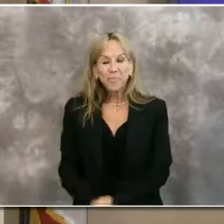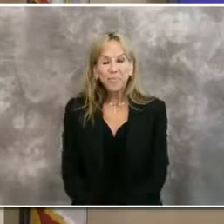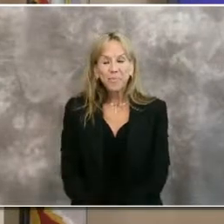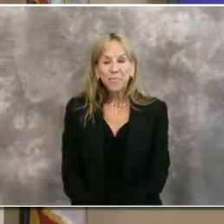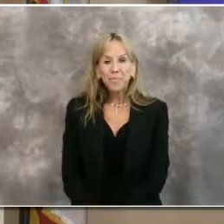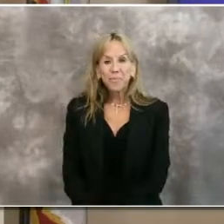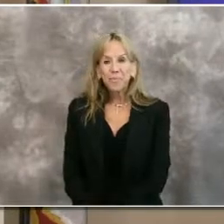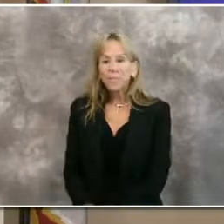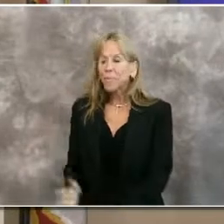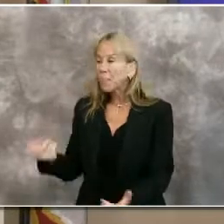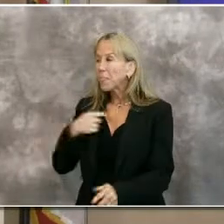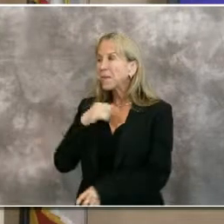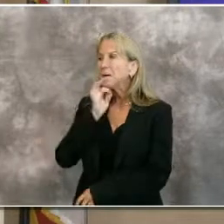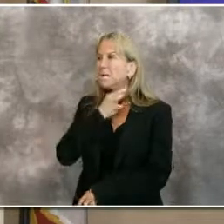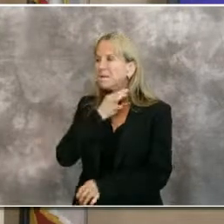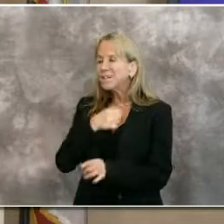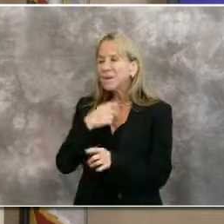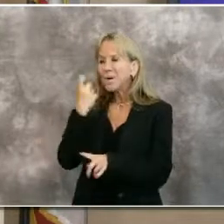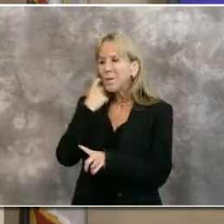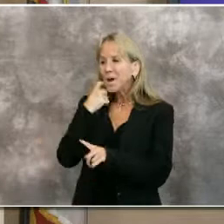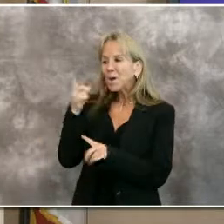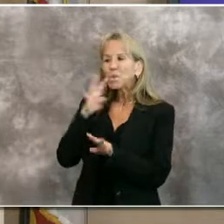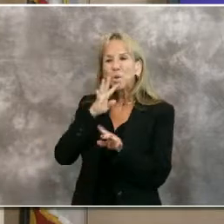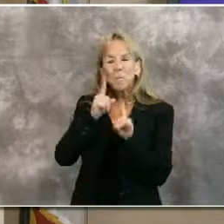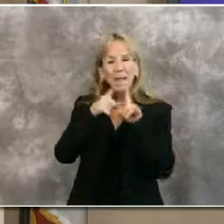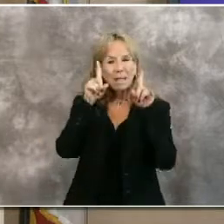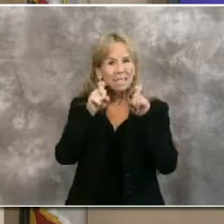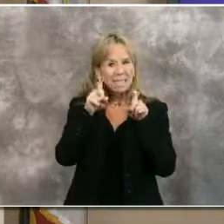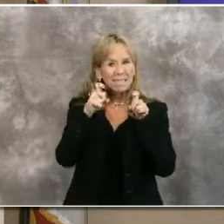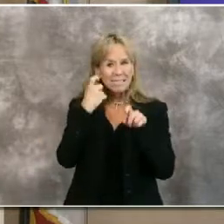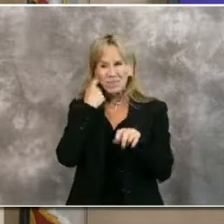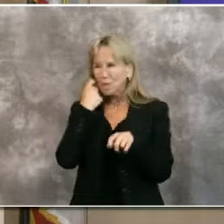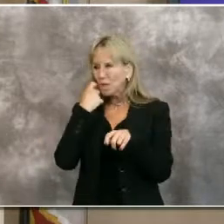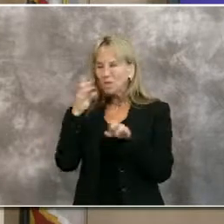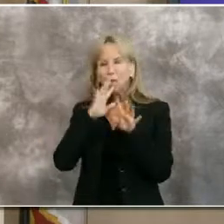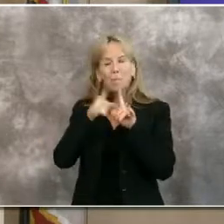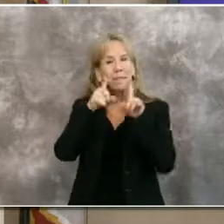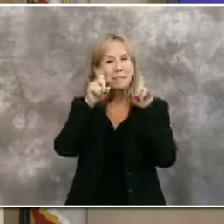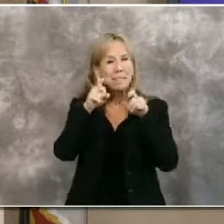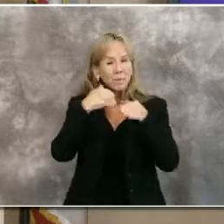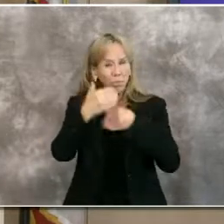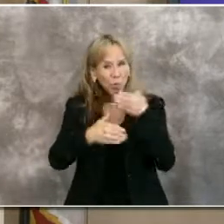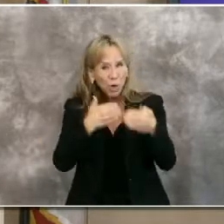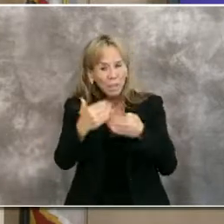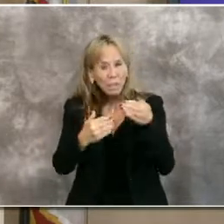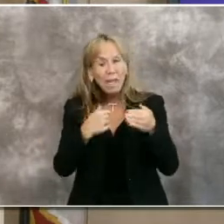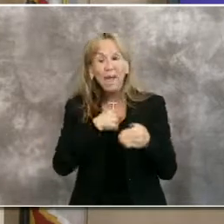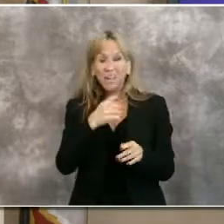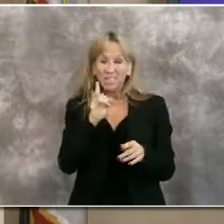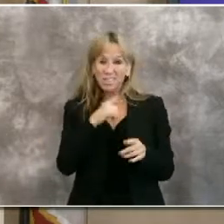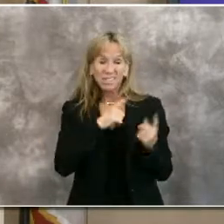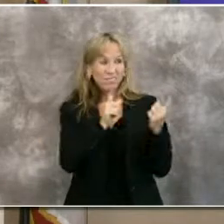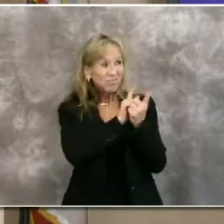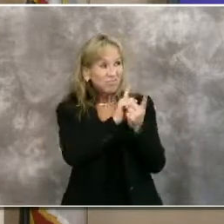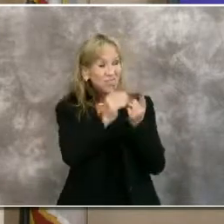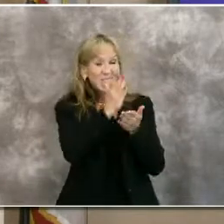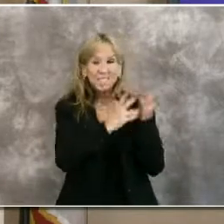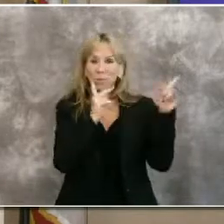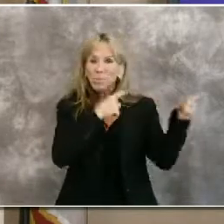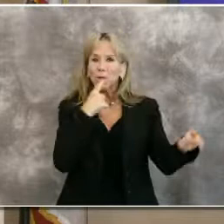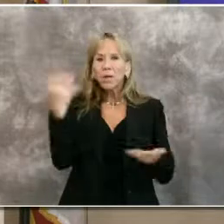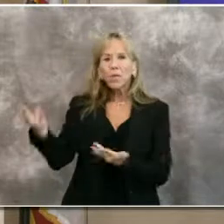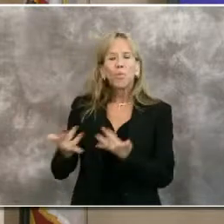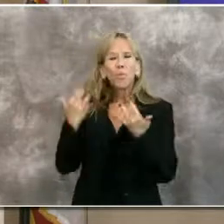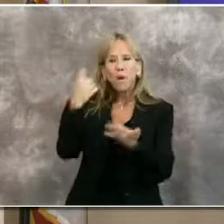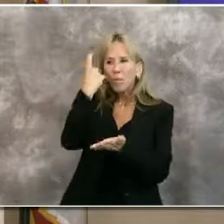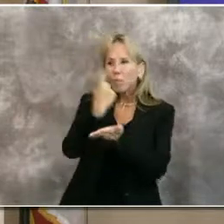Hi, I'm following up on an earlier question regarding testing processing. I've talked to some people who have gotten county tests and have had to wait for about a week. One gentleman is